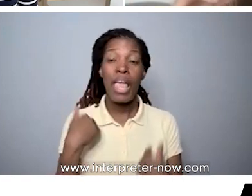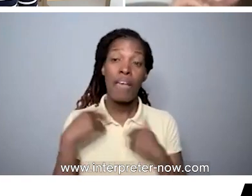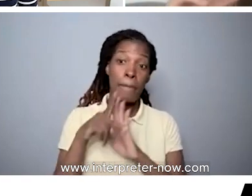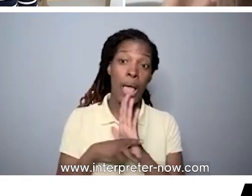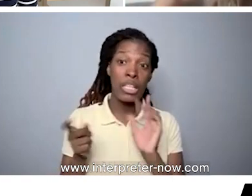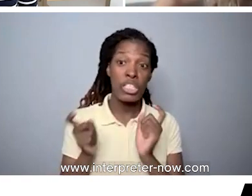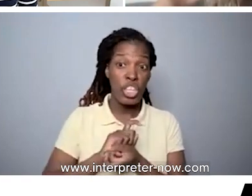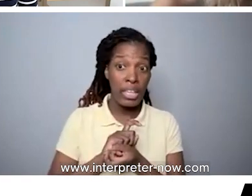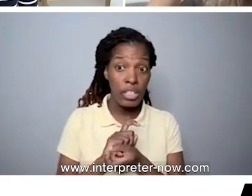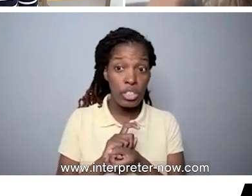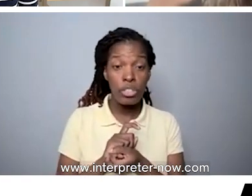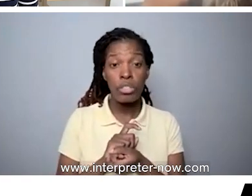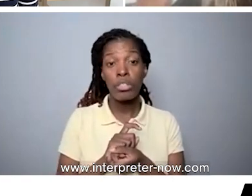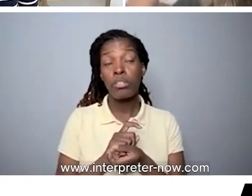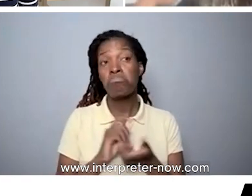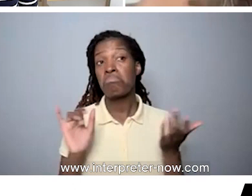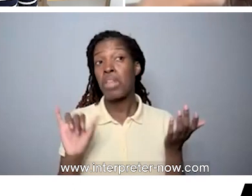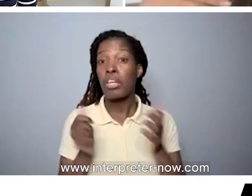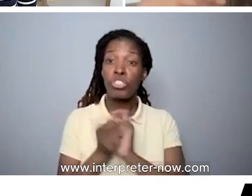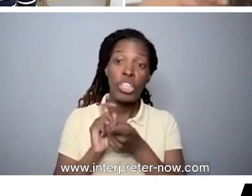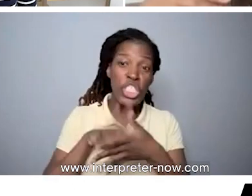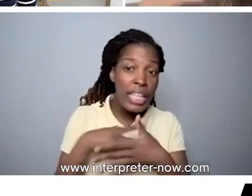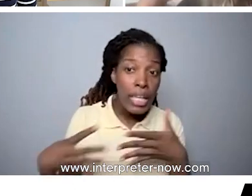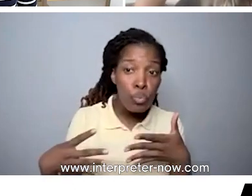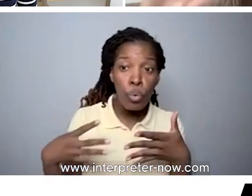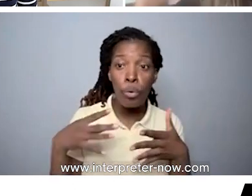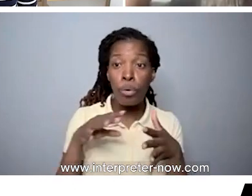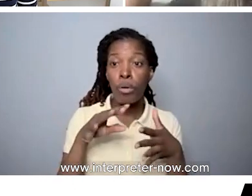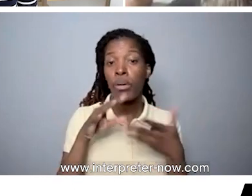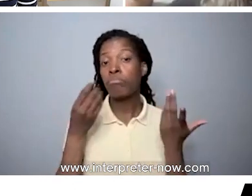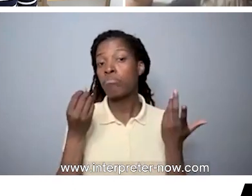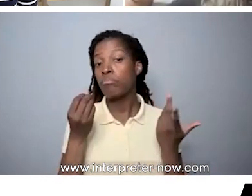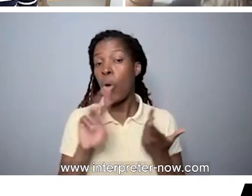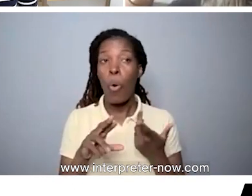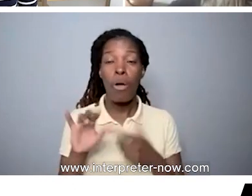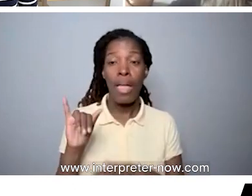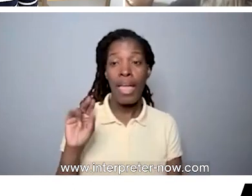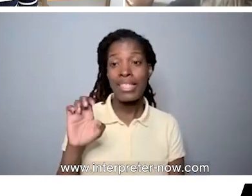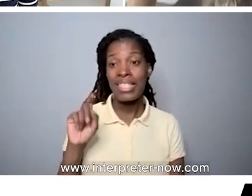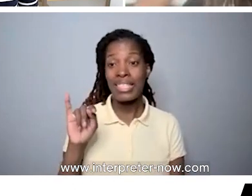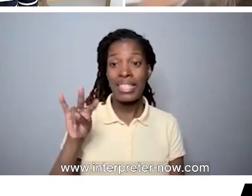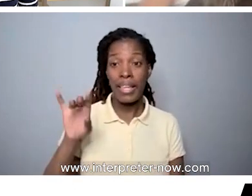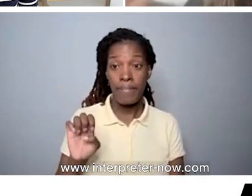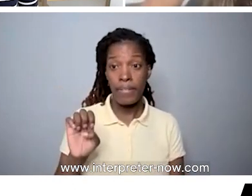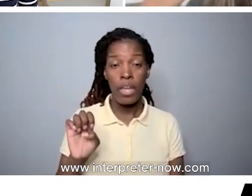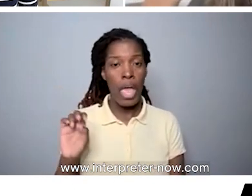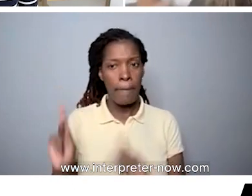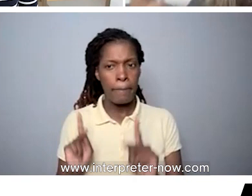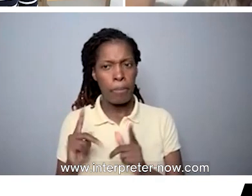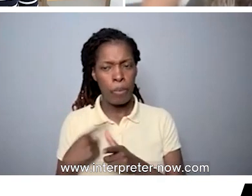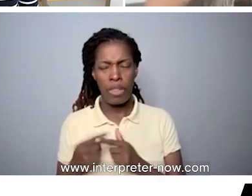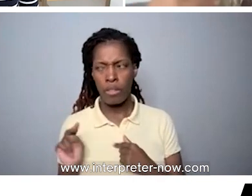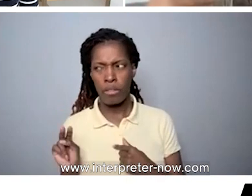or incentive structures or things like that, that people will then call up and try to raise up as an issue because again they're